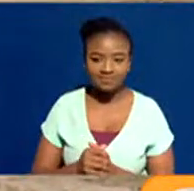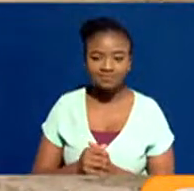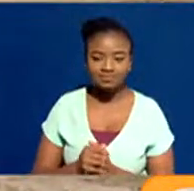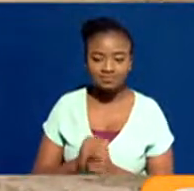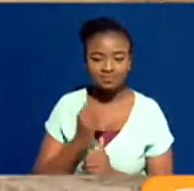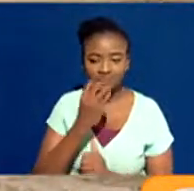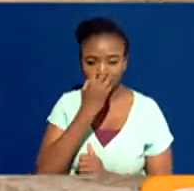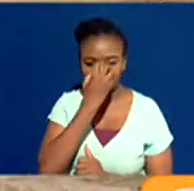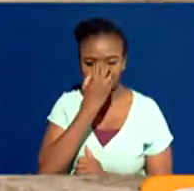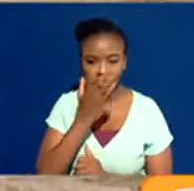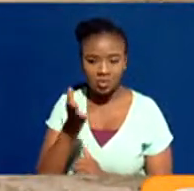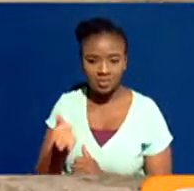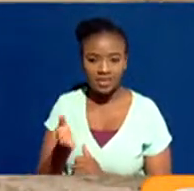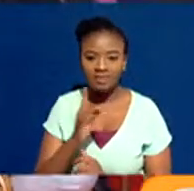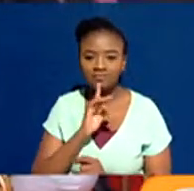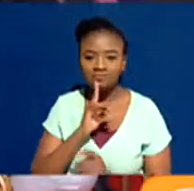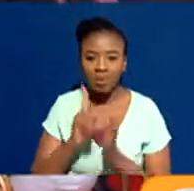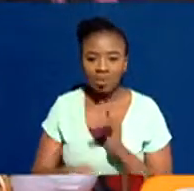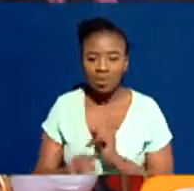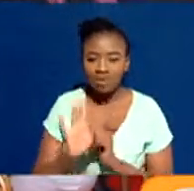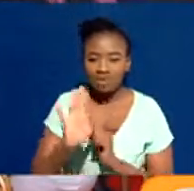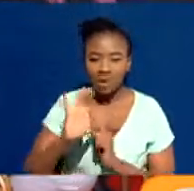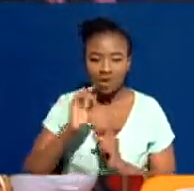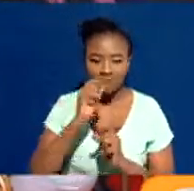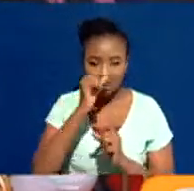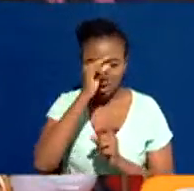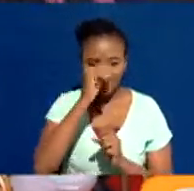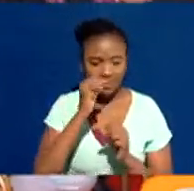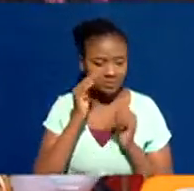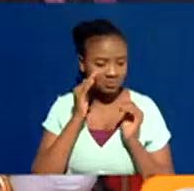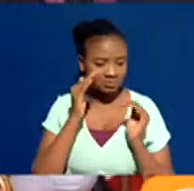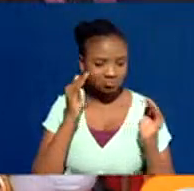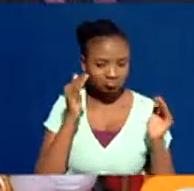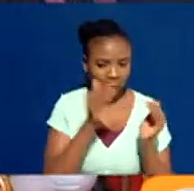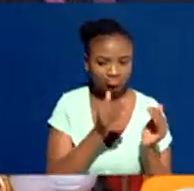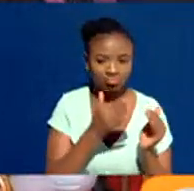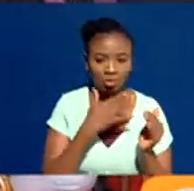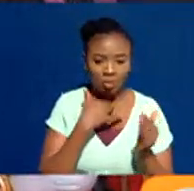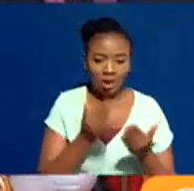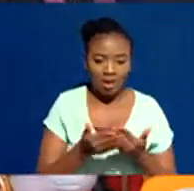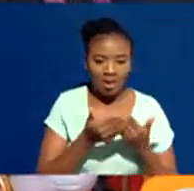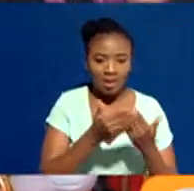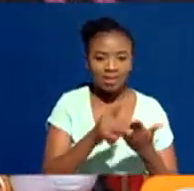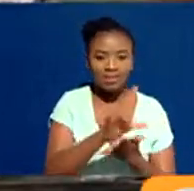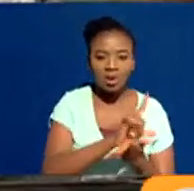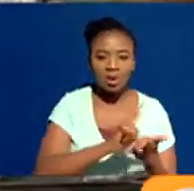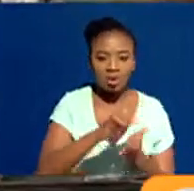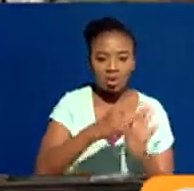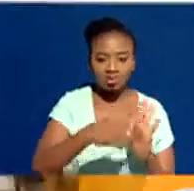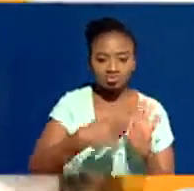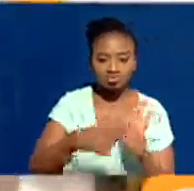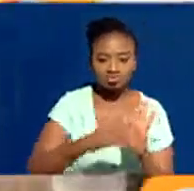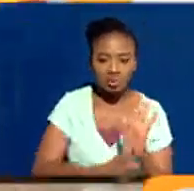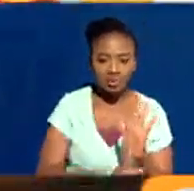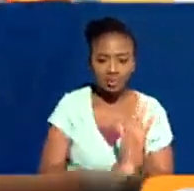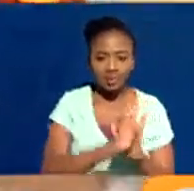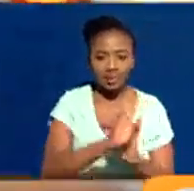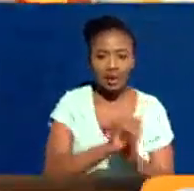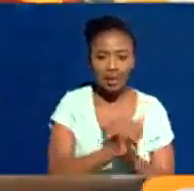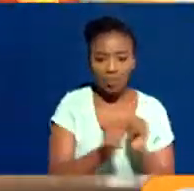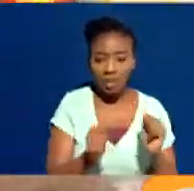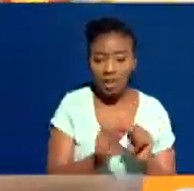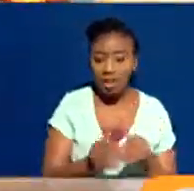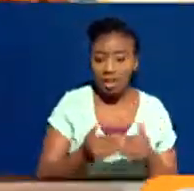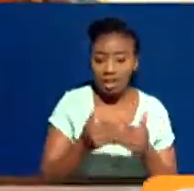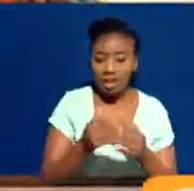President William Ruto said his government is keen to bring back the lost glory of local industries that created millions of